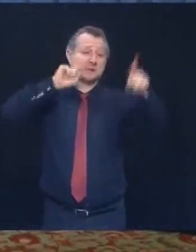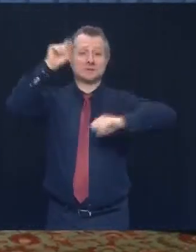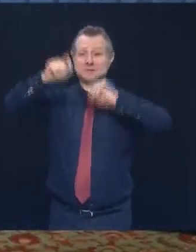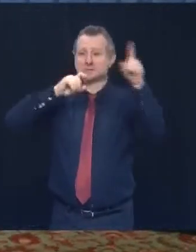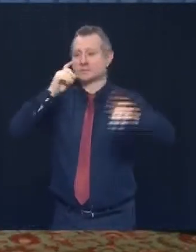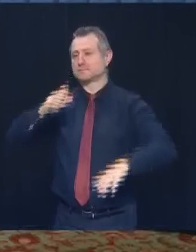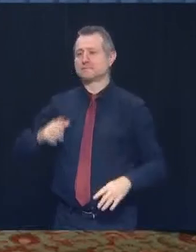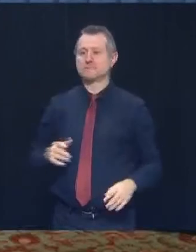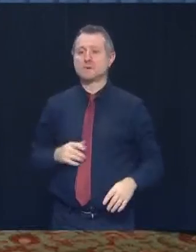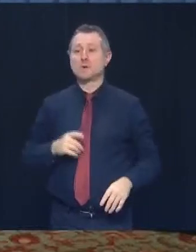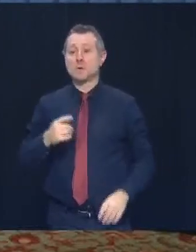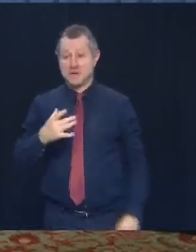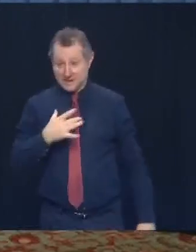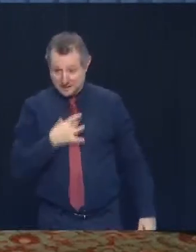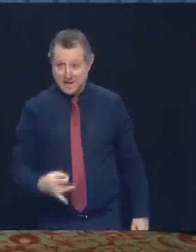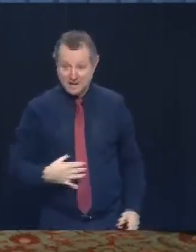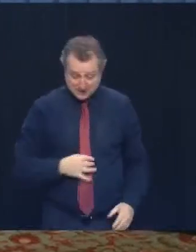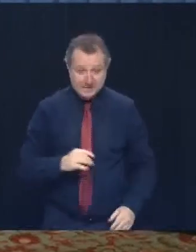You like the tie?